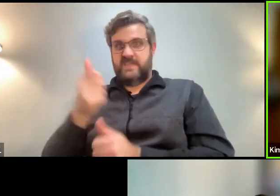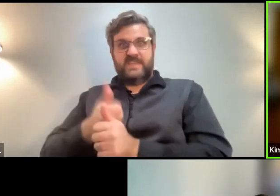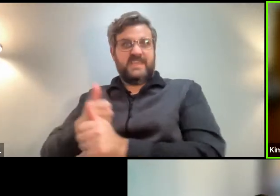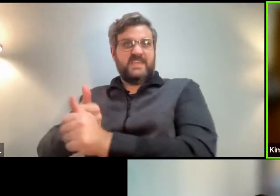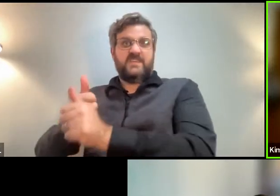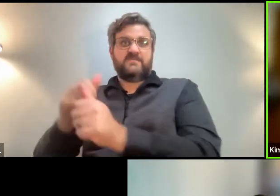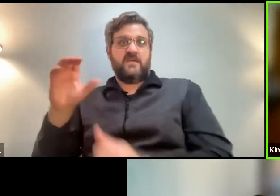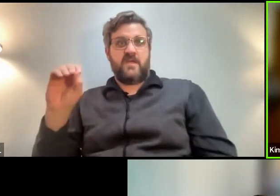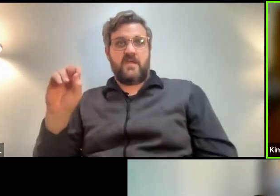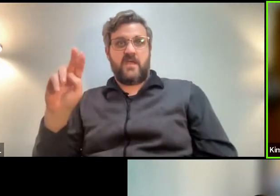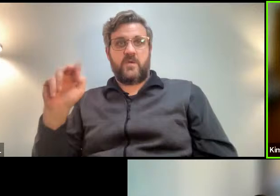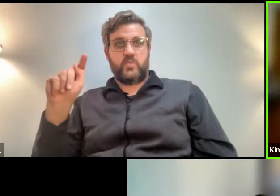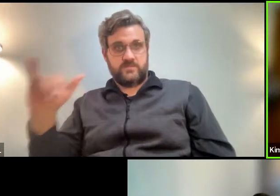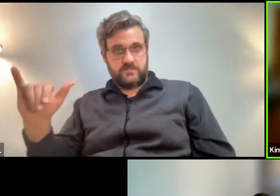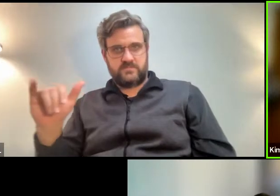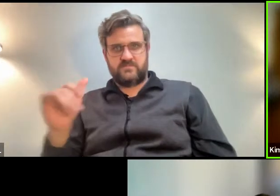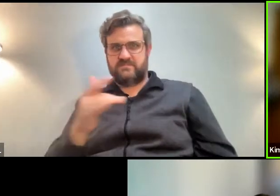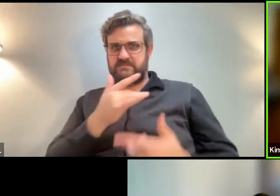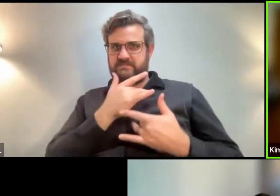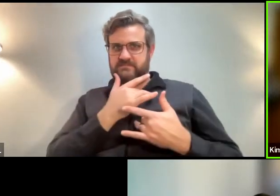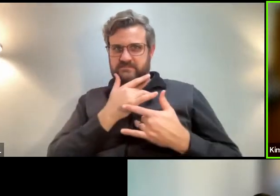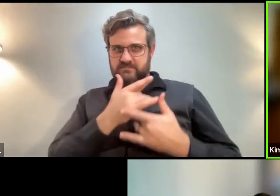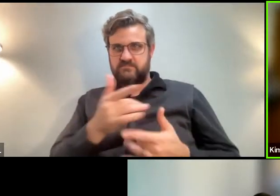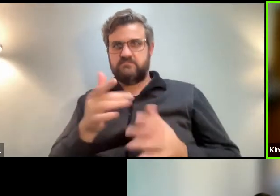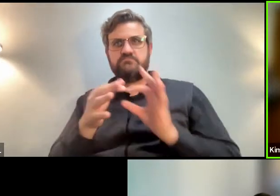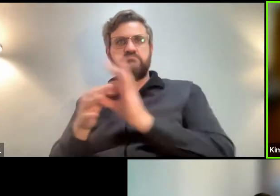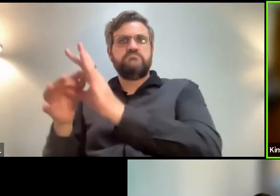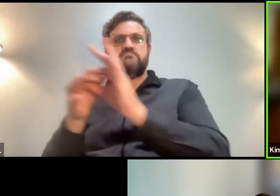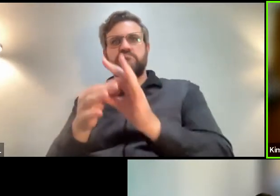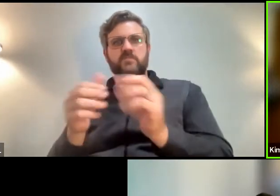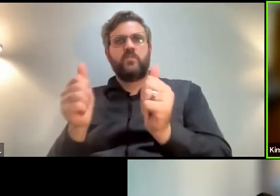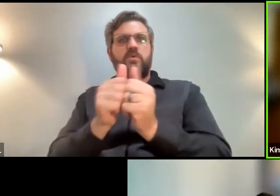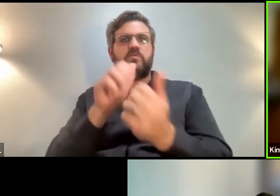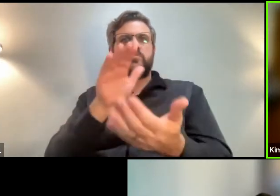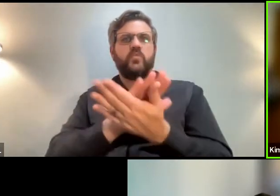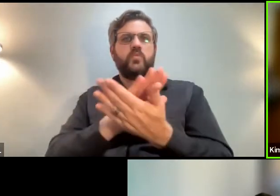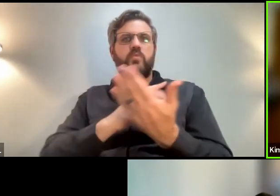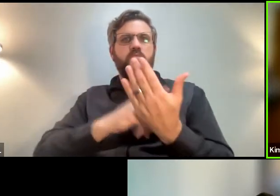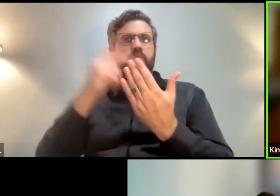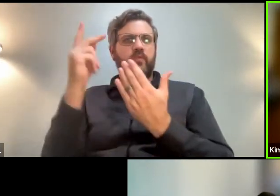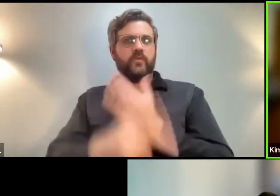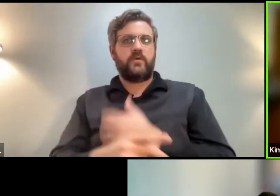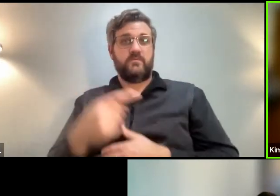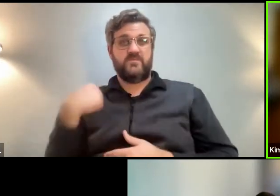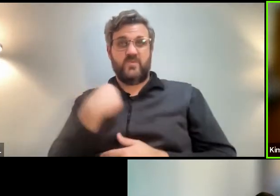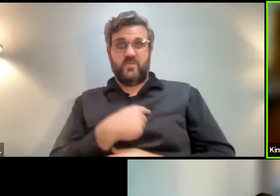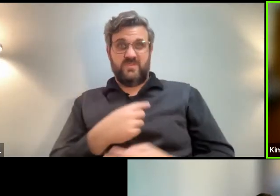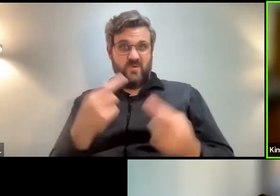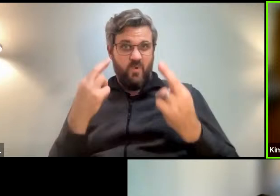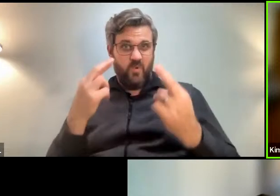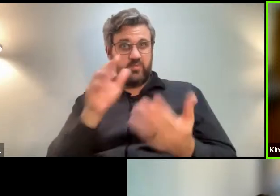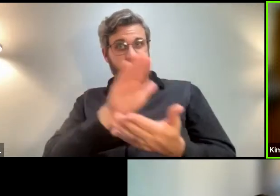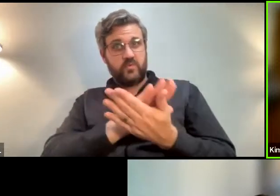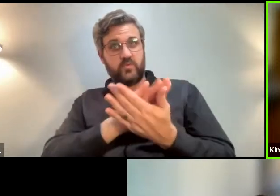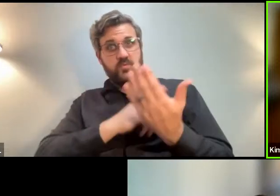and are usually connected with school programs as well. So we're hoping that the school program,